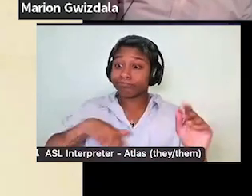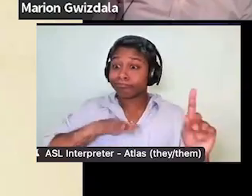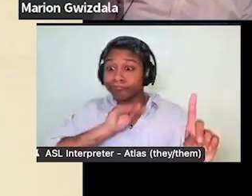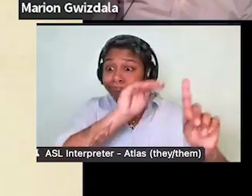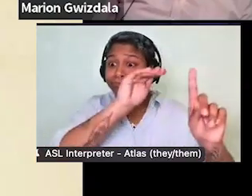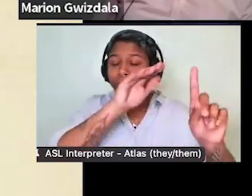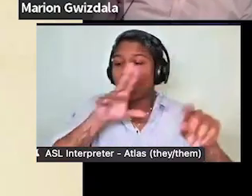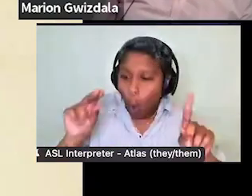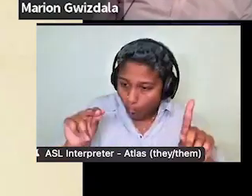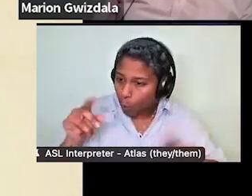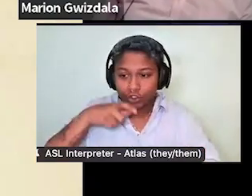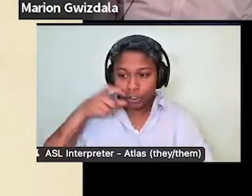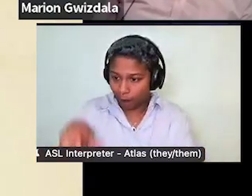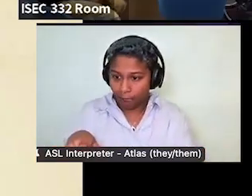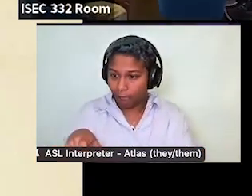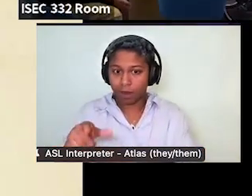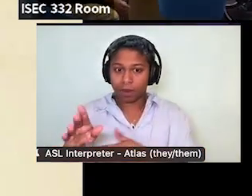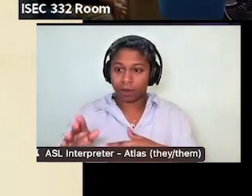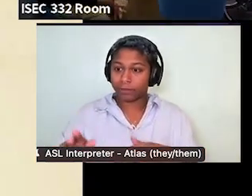The dog,